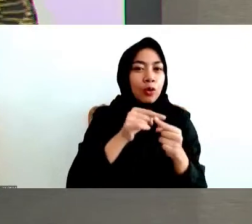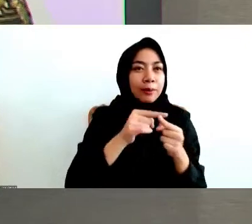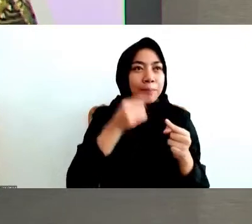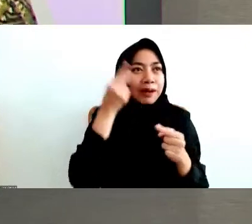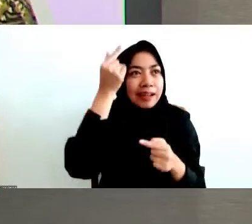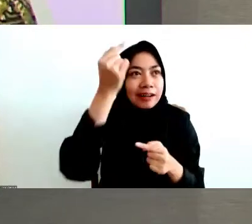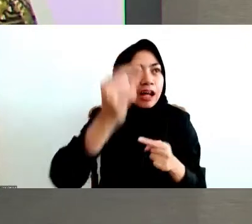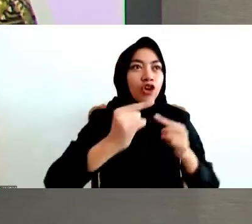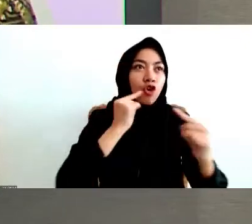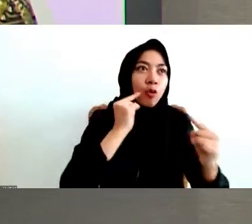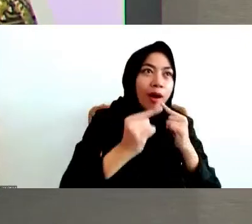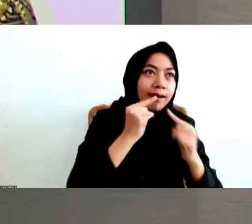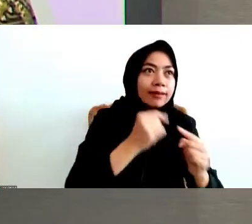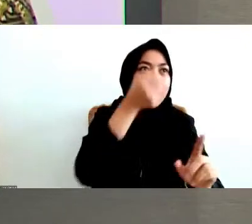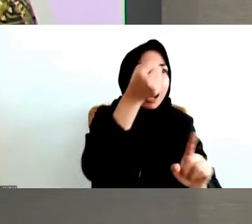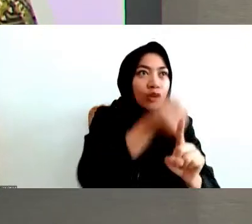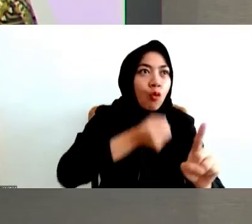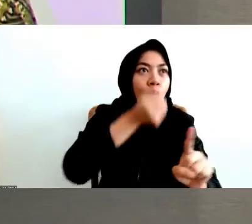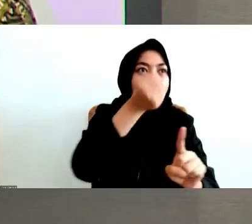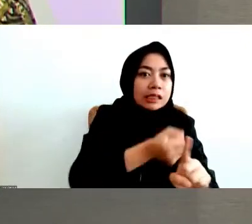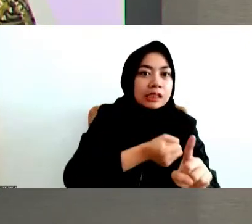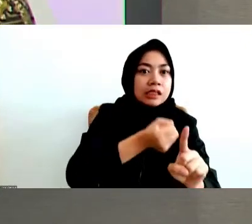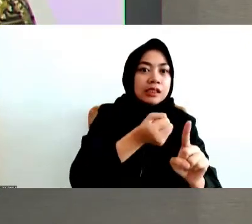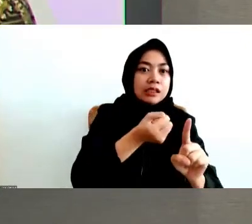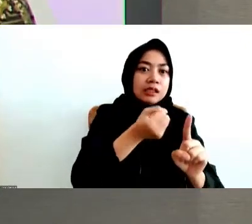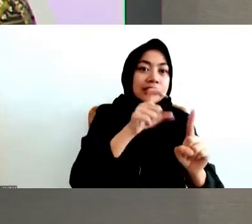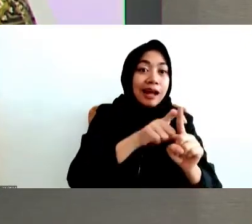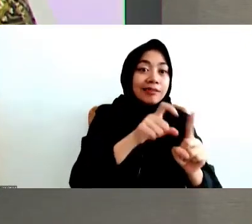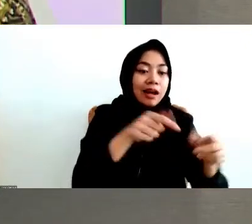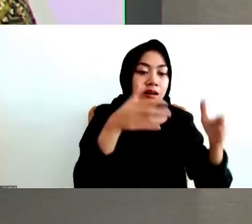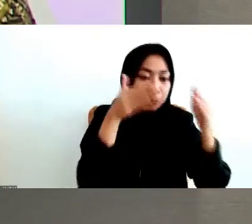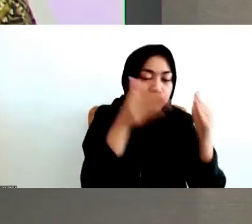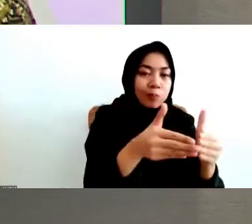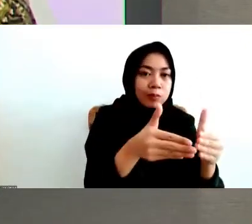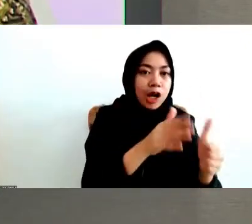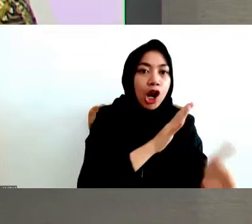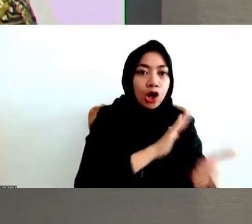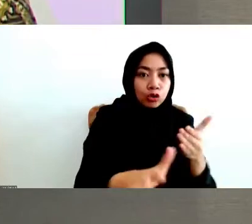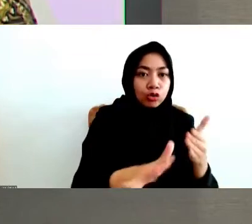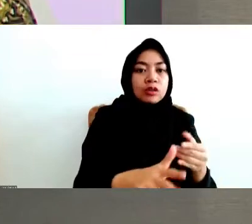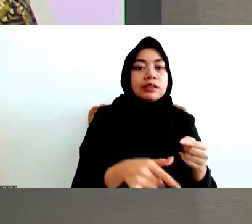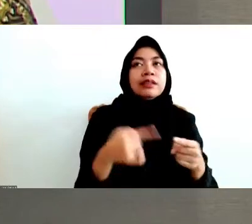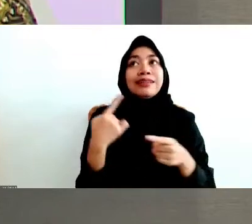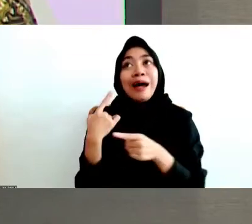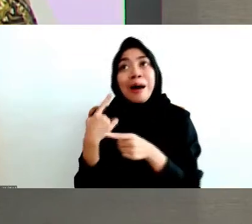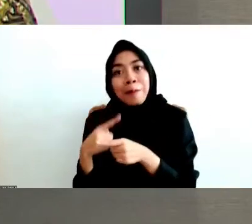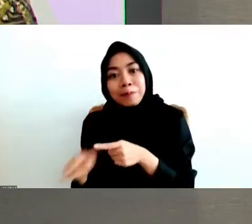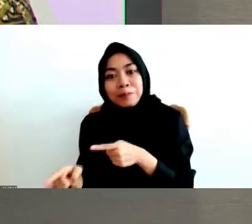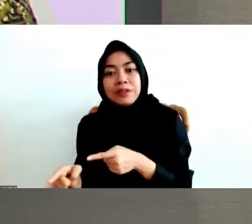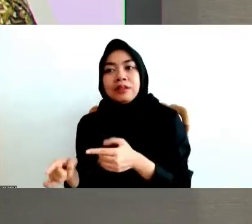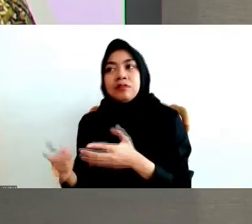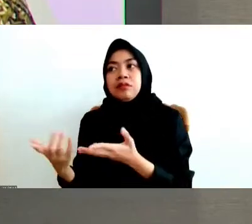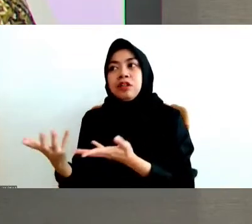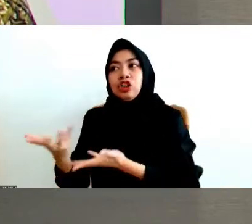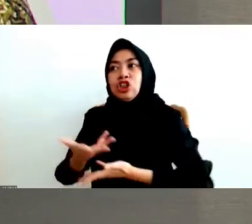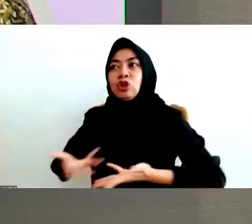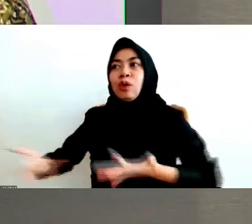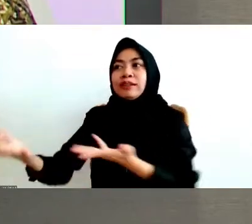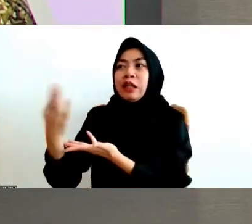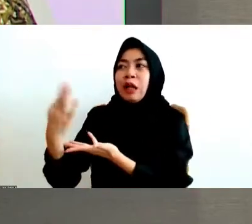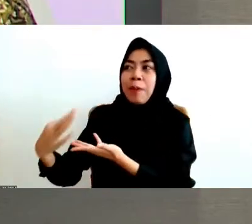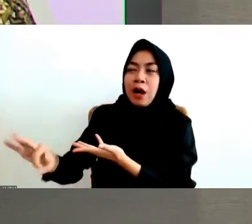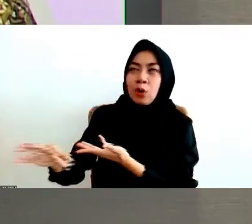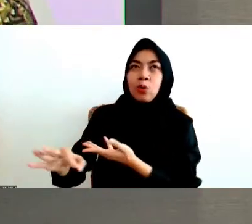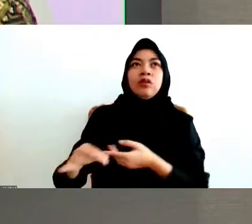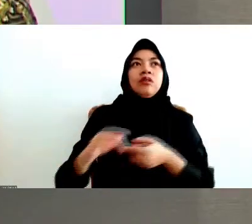advocacy, things like that. But again, given the situation, the latest situation in DTKS, we no longer have